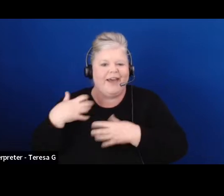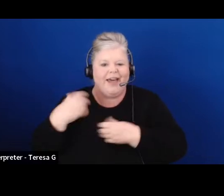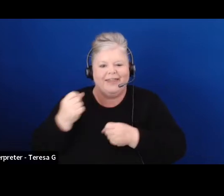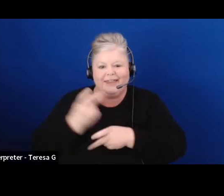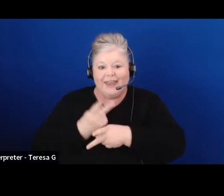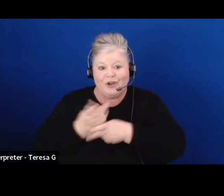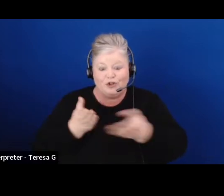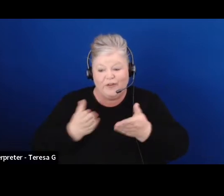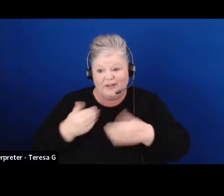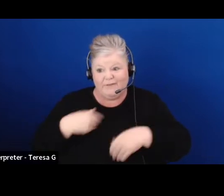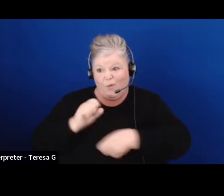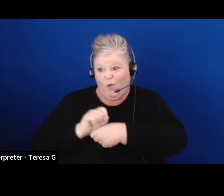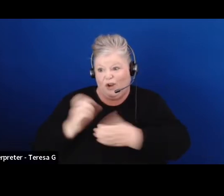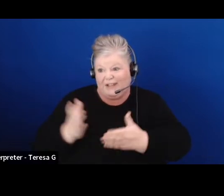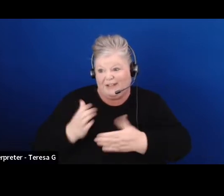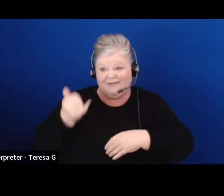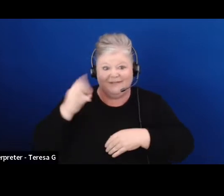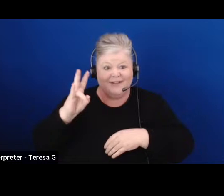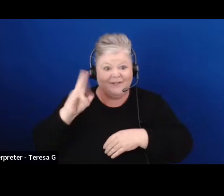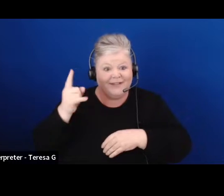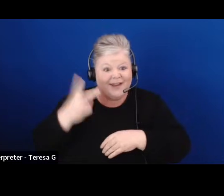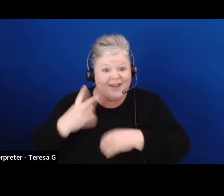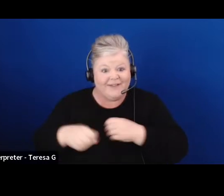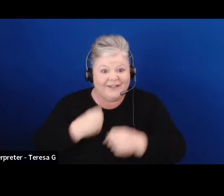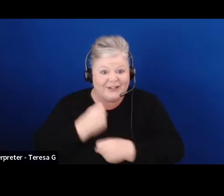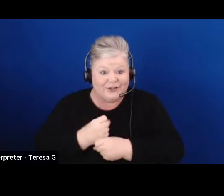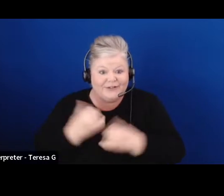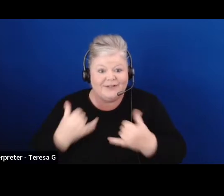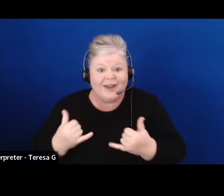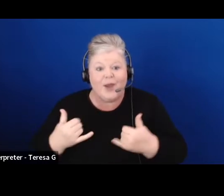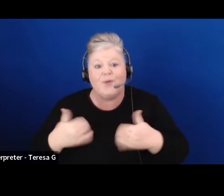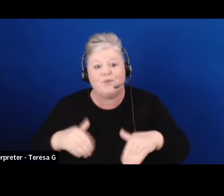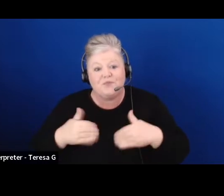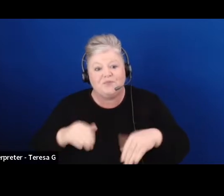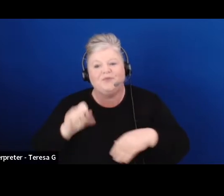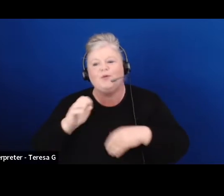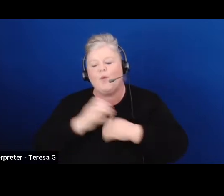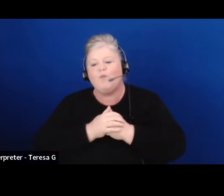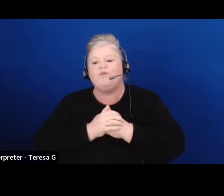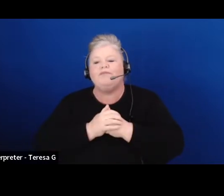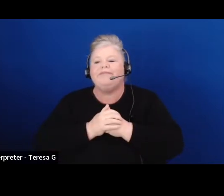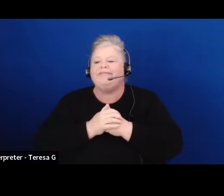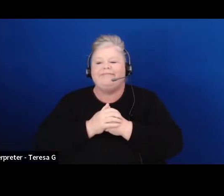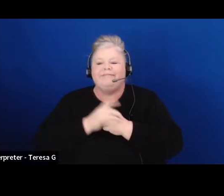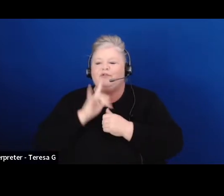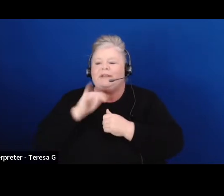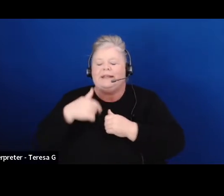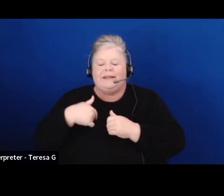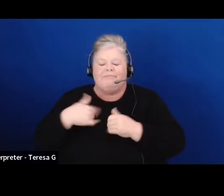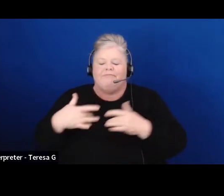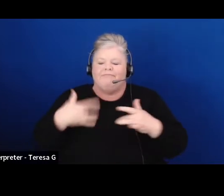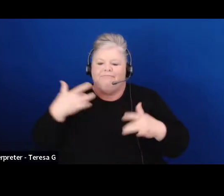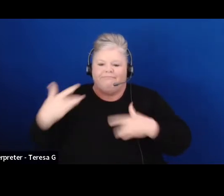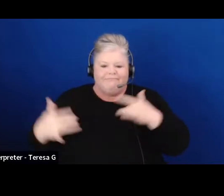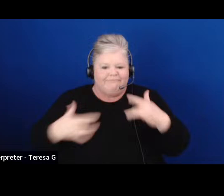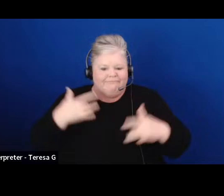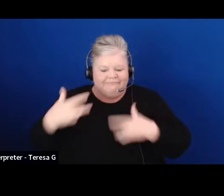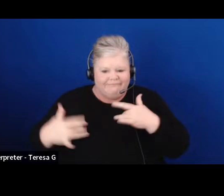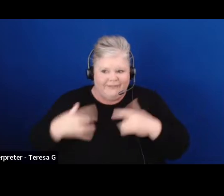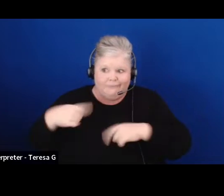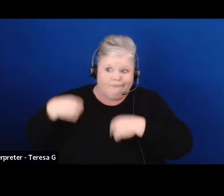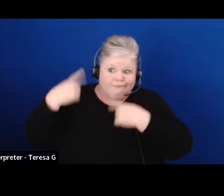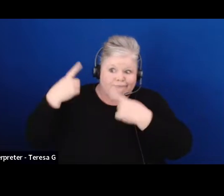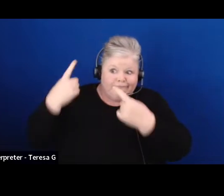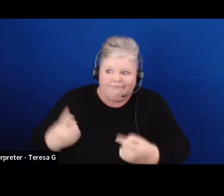for 17 and a half years now. So I'm really, really excited about all the work that we're